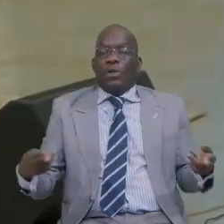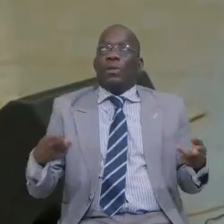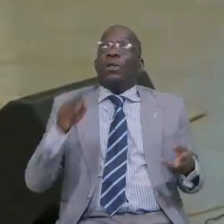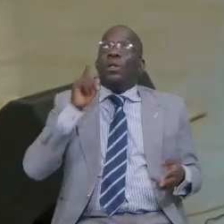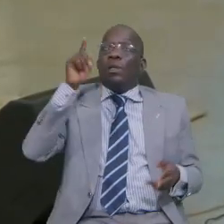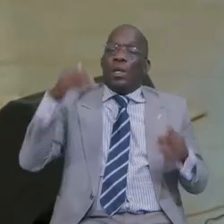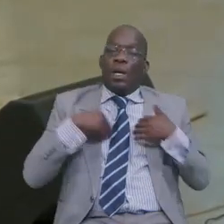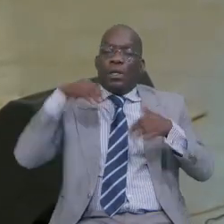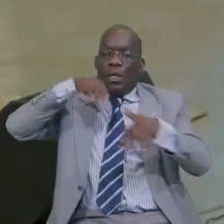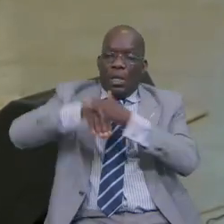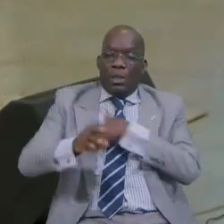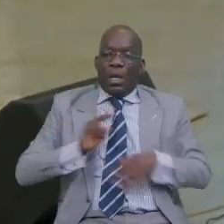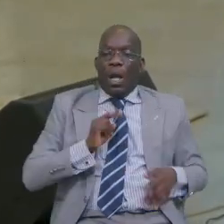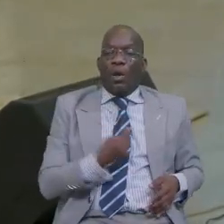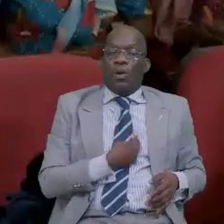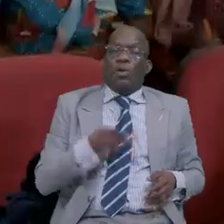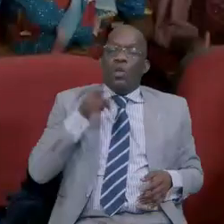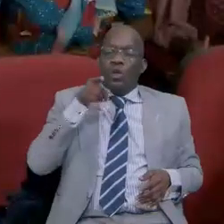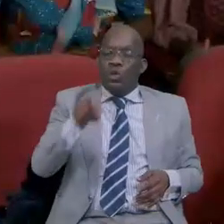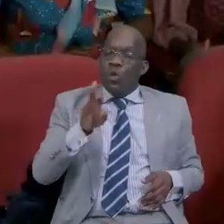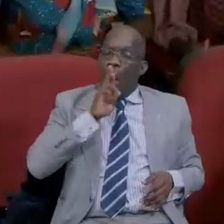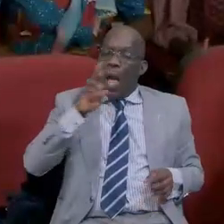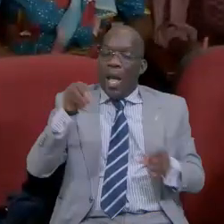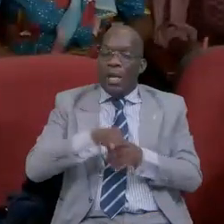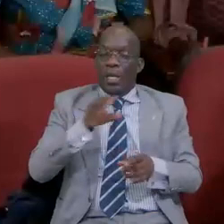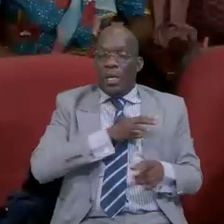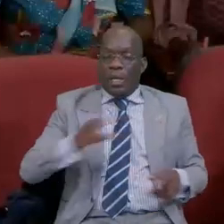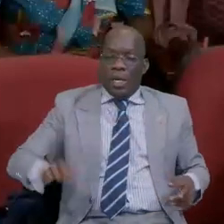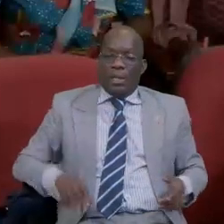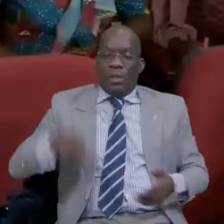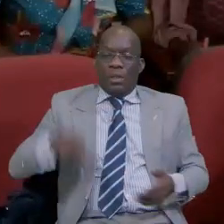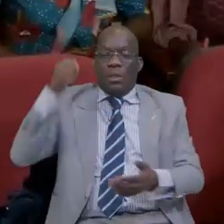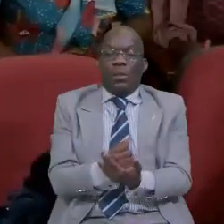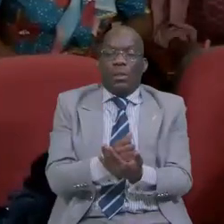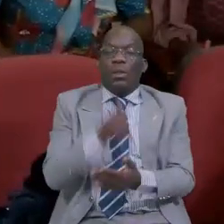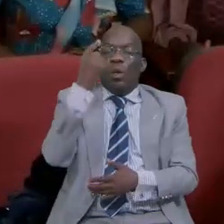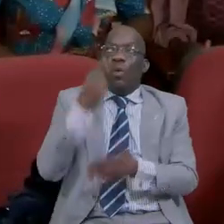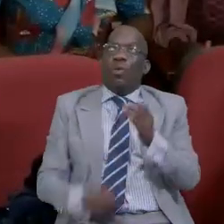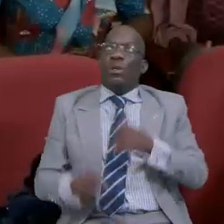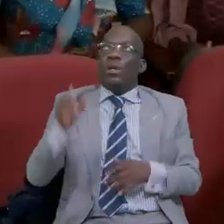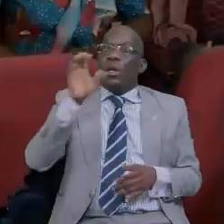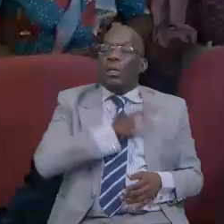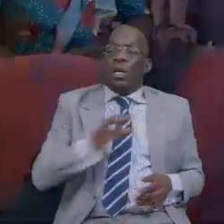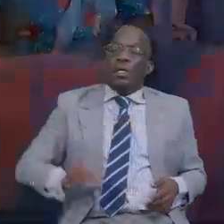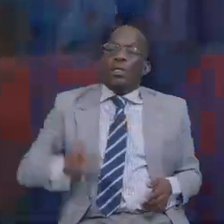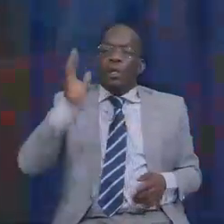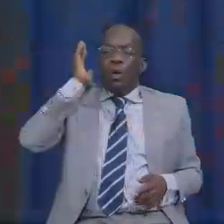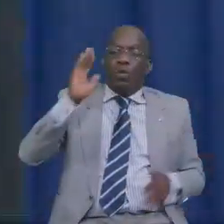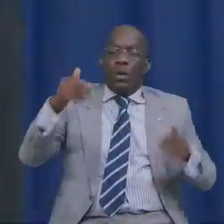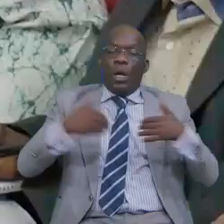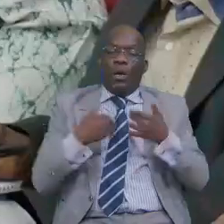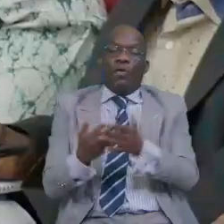You are in Christ. And what Christ would have been doing, you have to